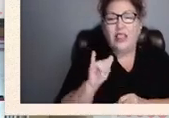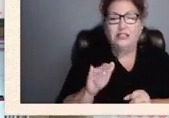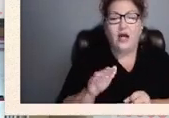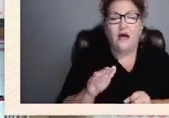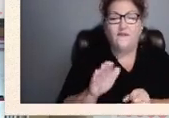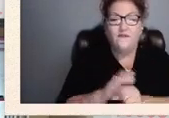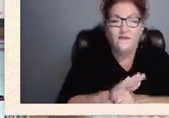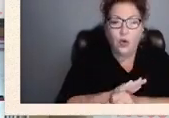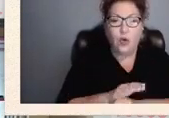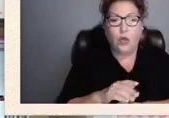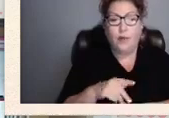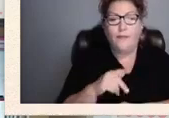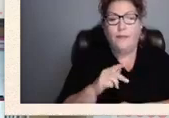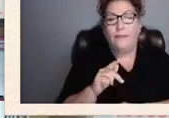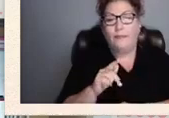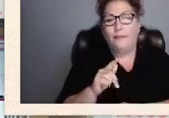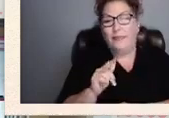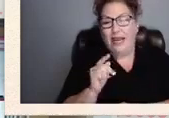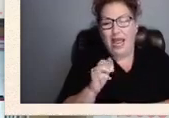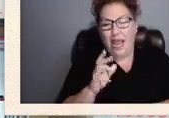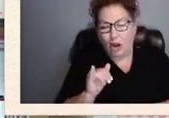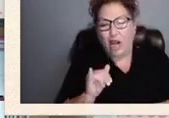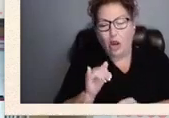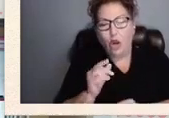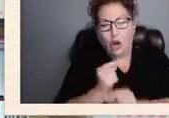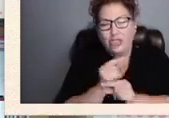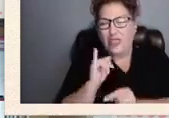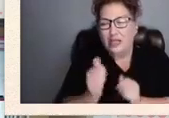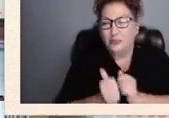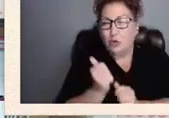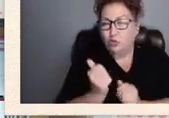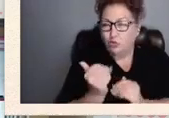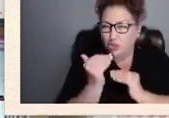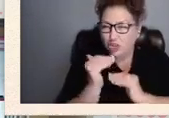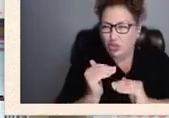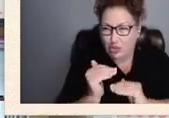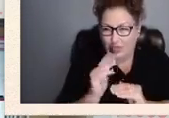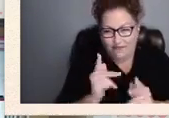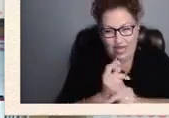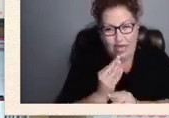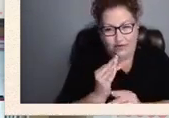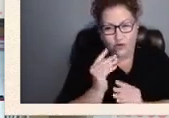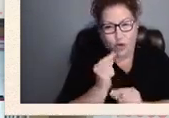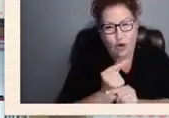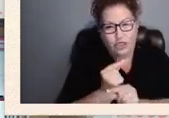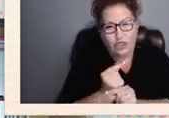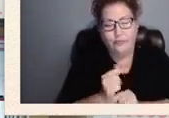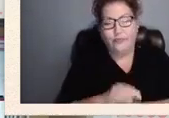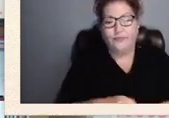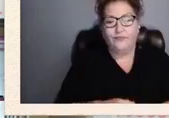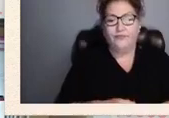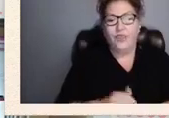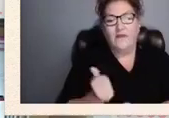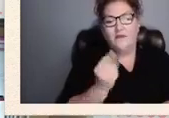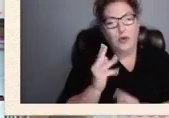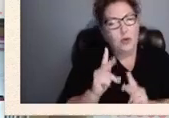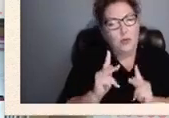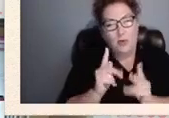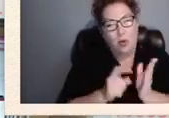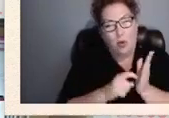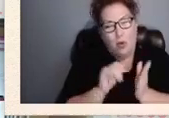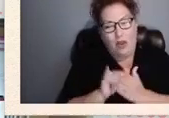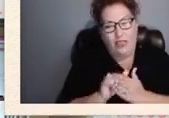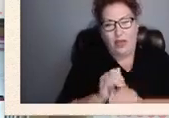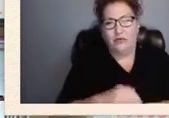guardianship. This is the most restrictive type of guardianship, and few people require this type of guardianship. There's always